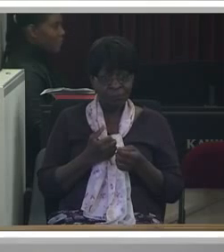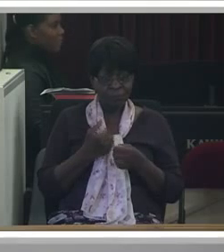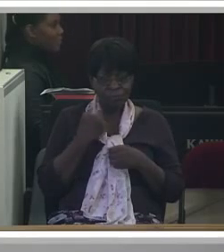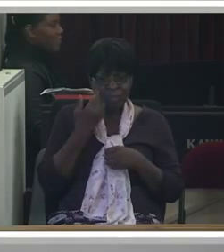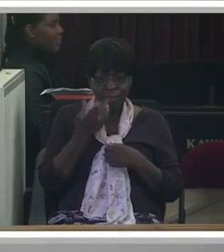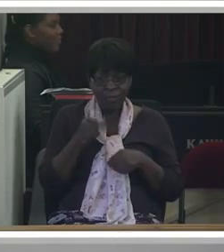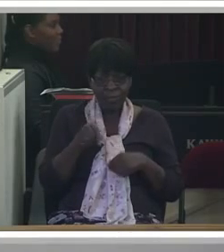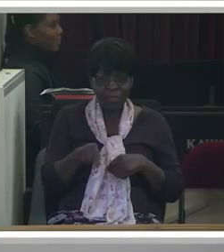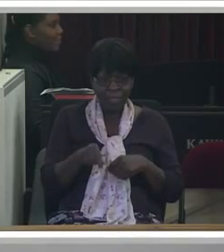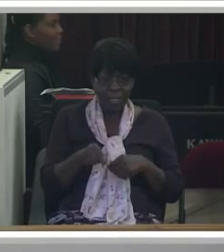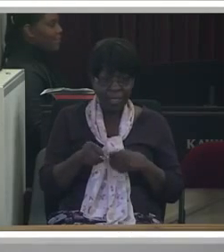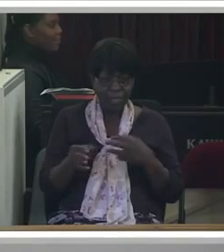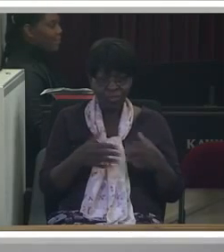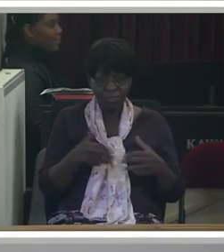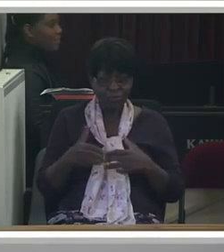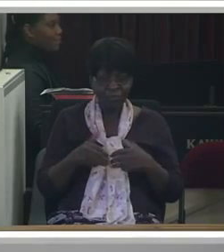Oh yeah?